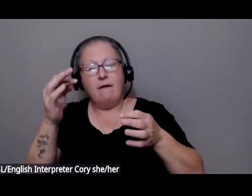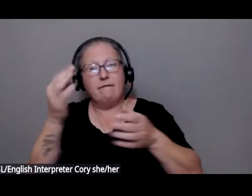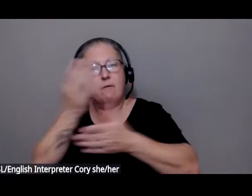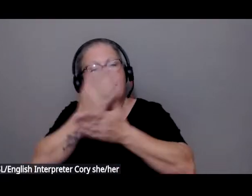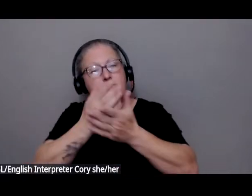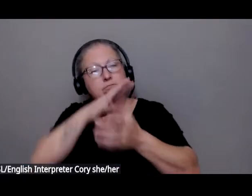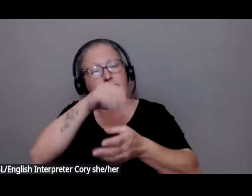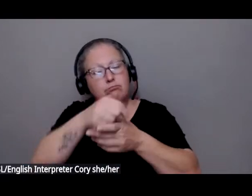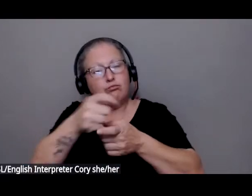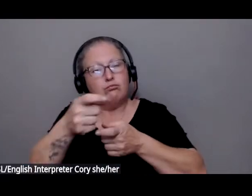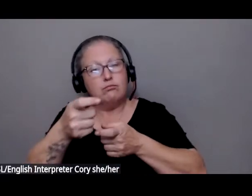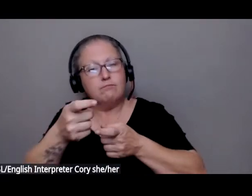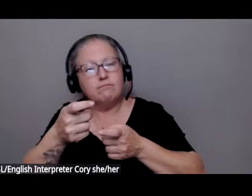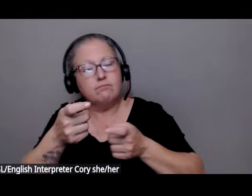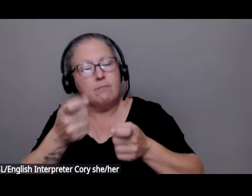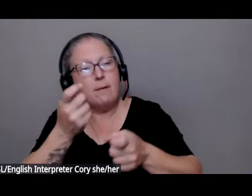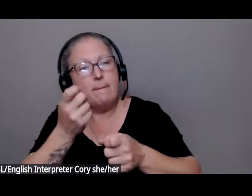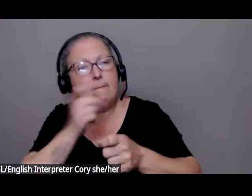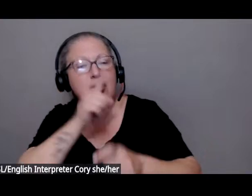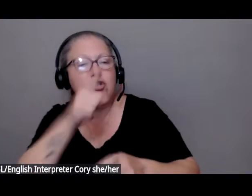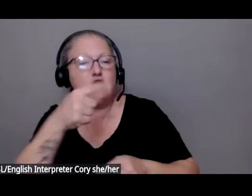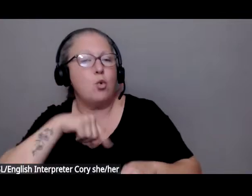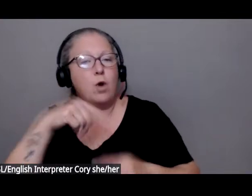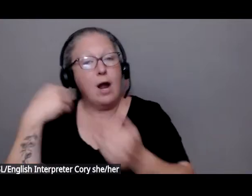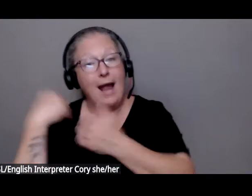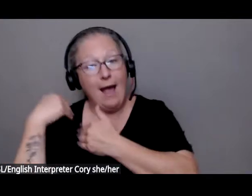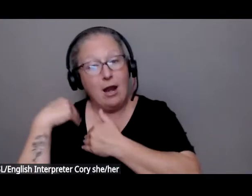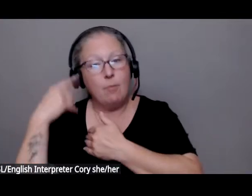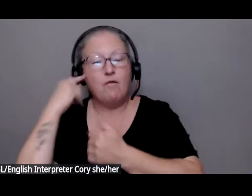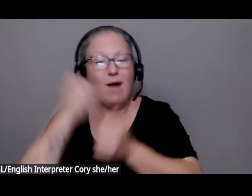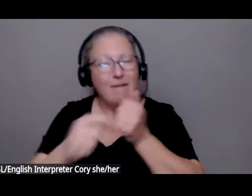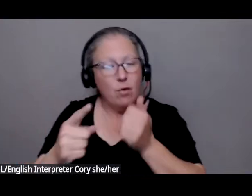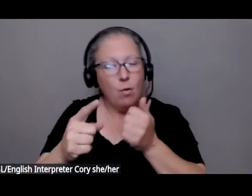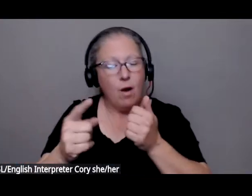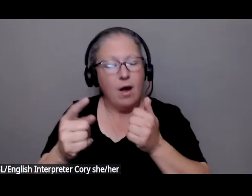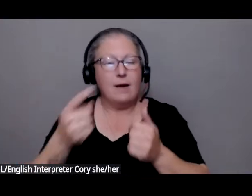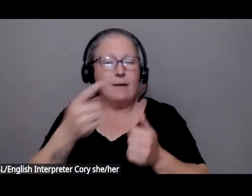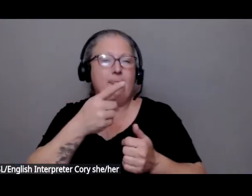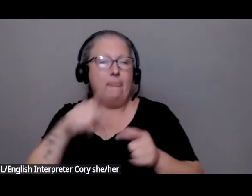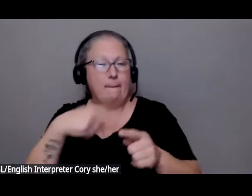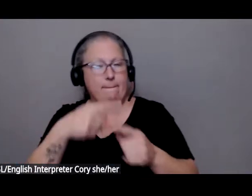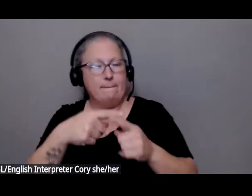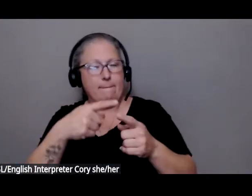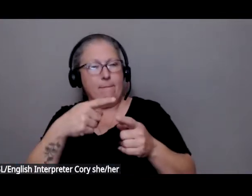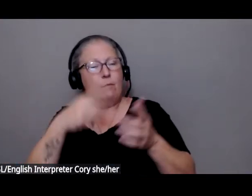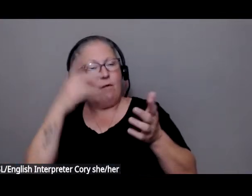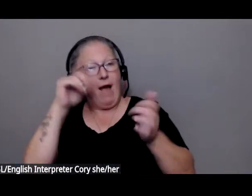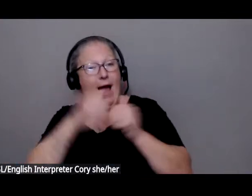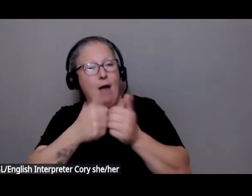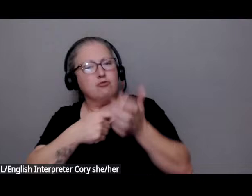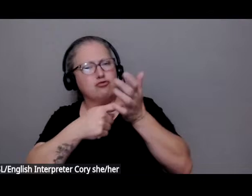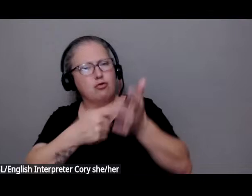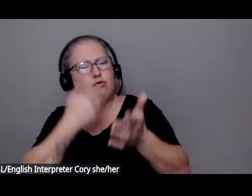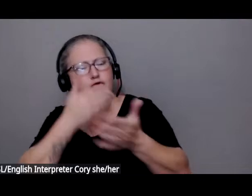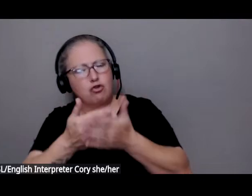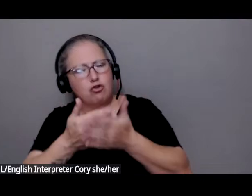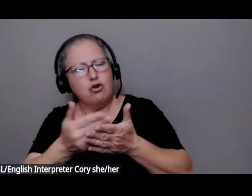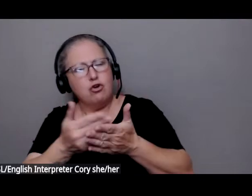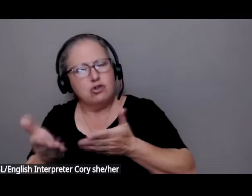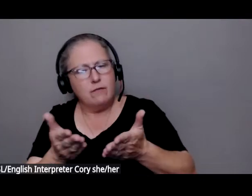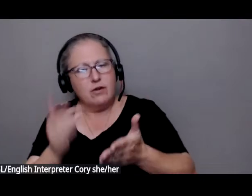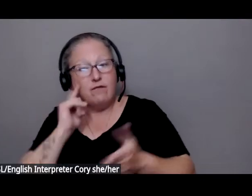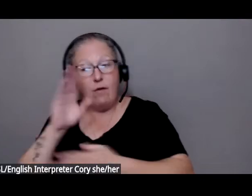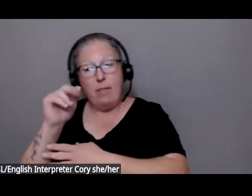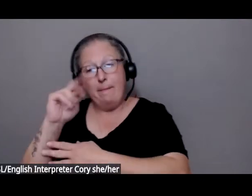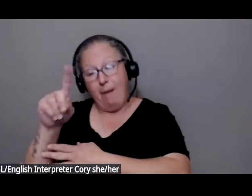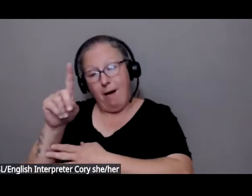us accountable to everyone about, showing good stewardship over these bond